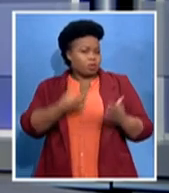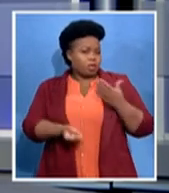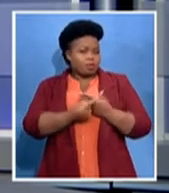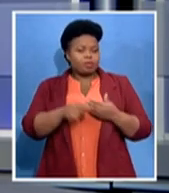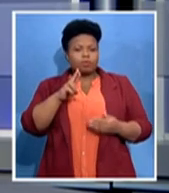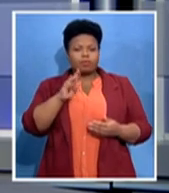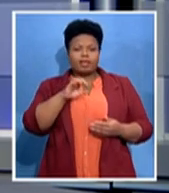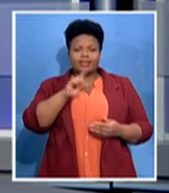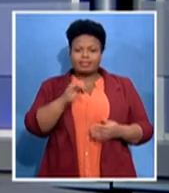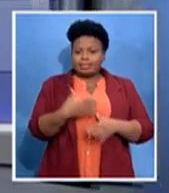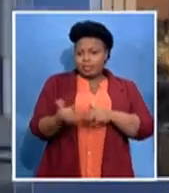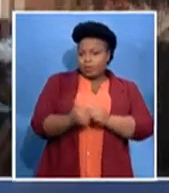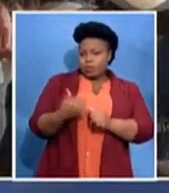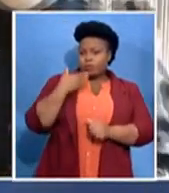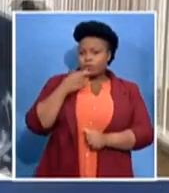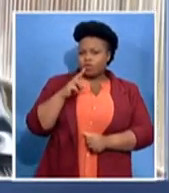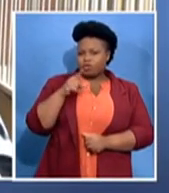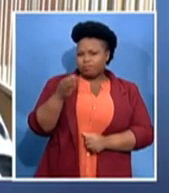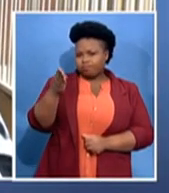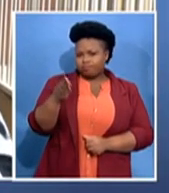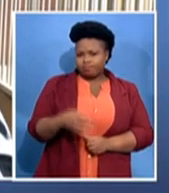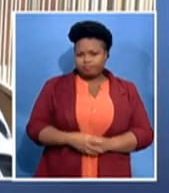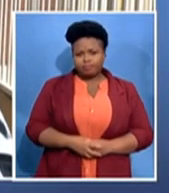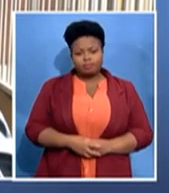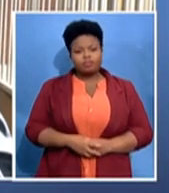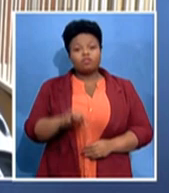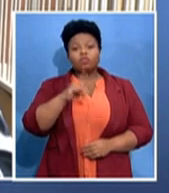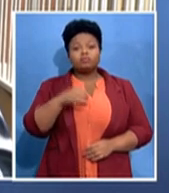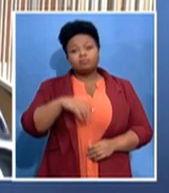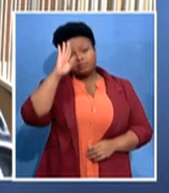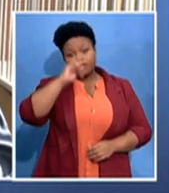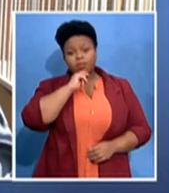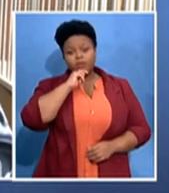for us there. Vusi, very good morning to you. What's happening where you are?